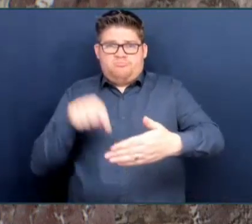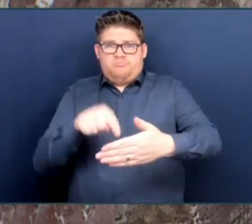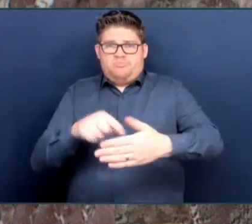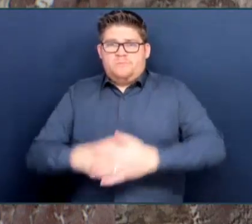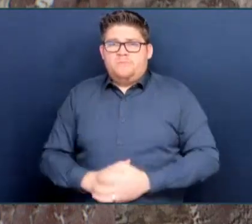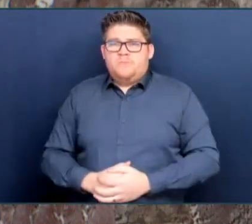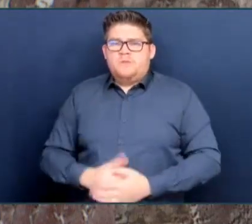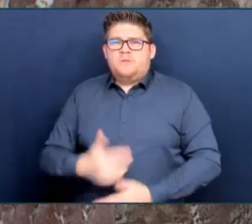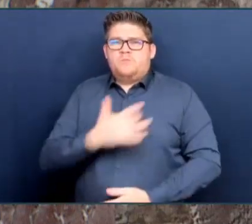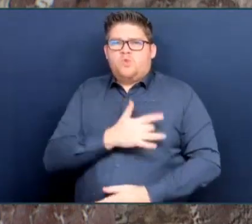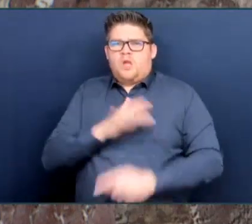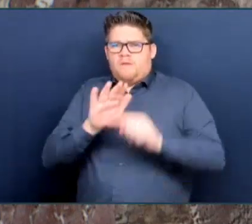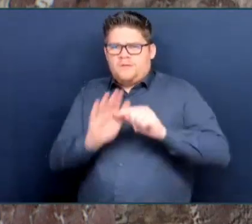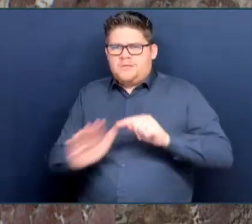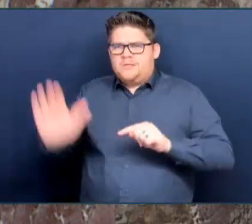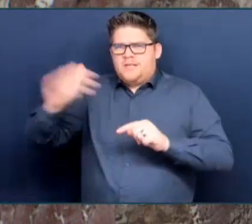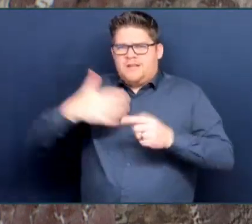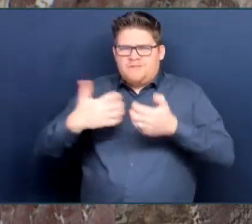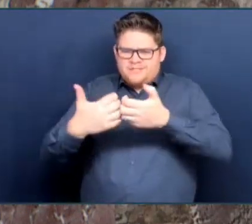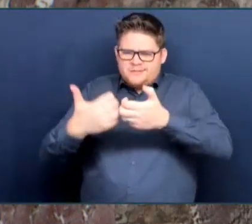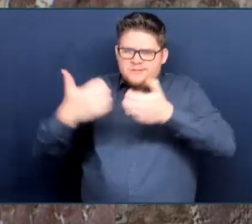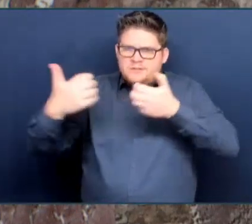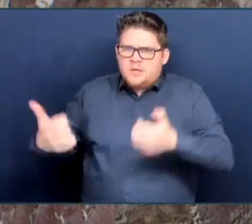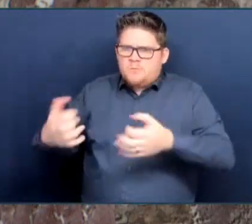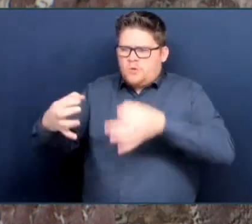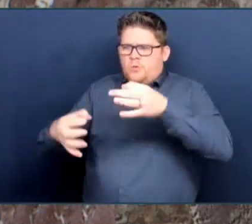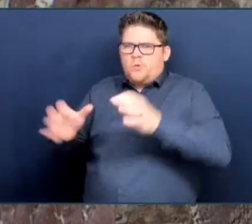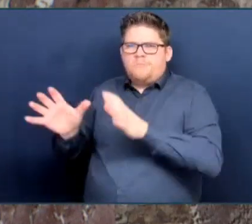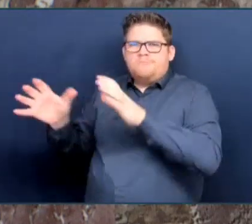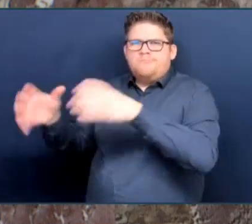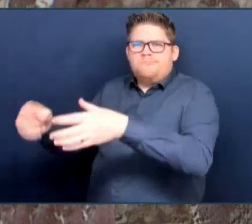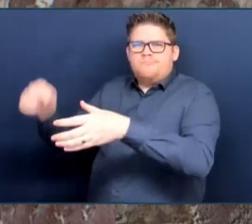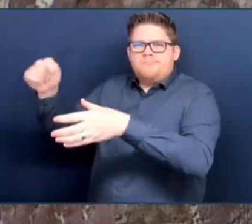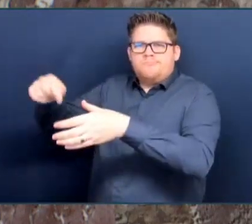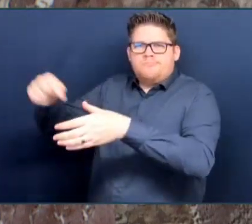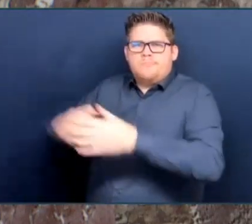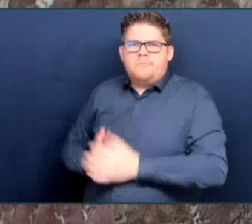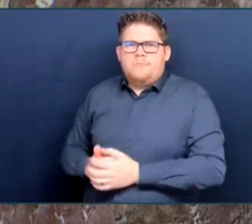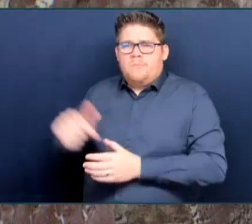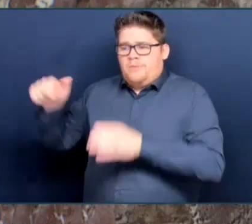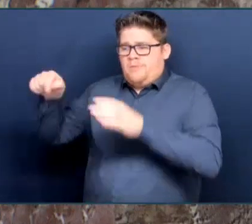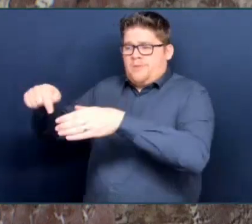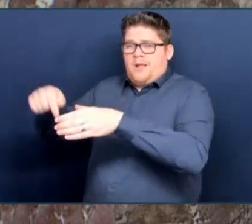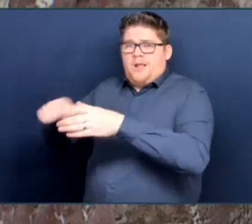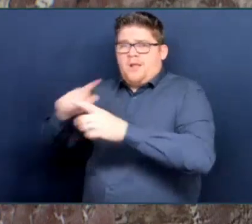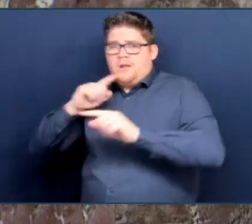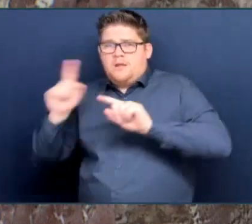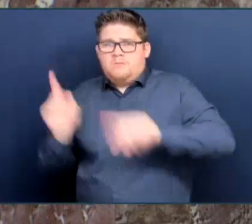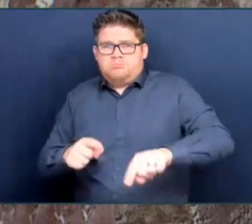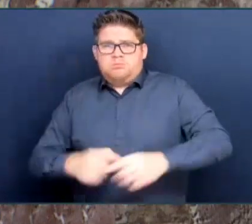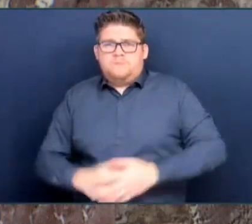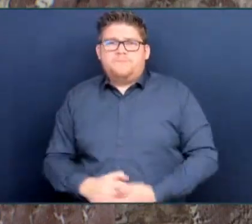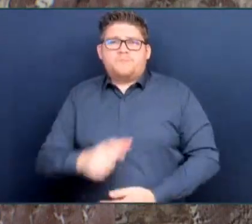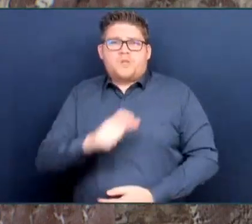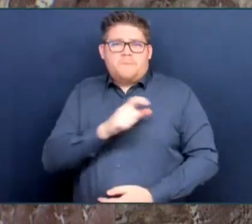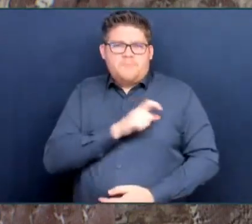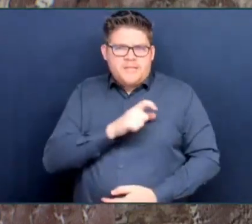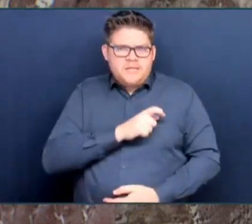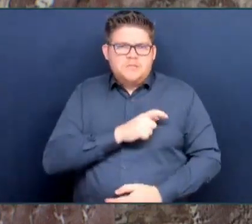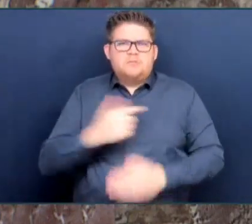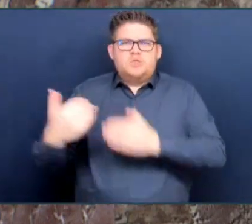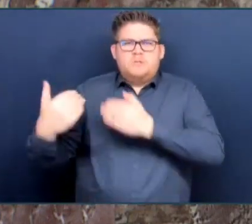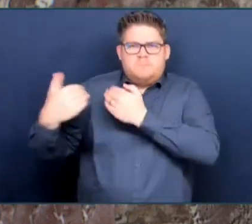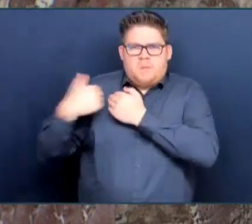court orders, and it is the responsibility of the police to enforce those court orders. That comes with costs. So as part of the